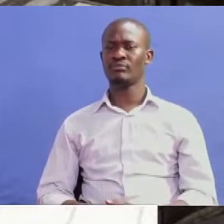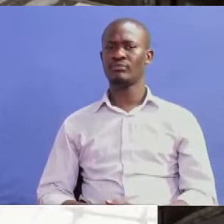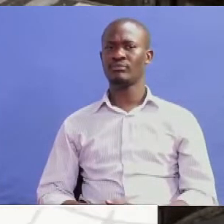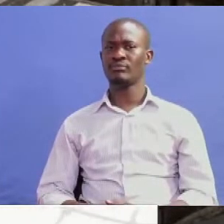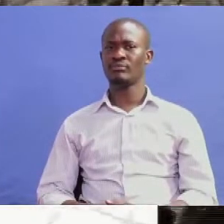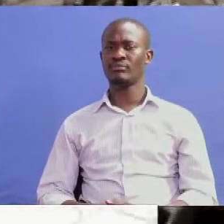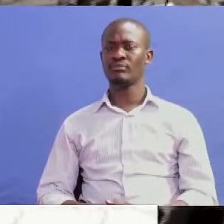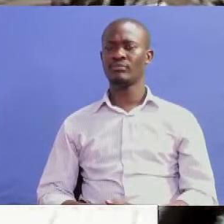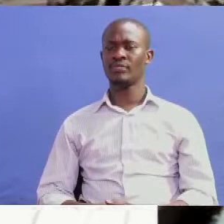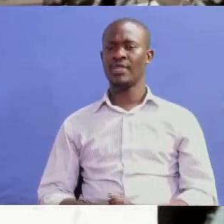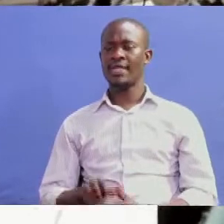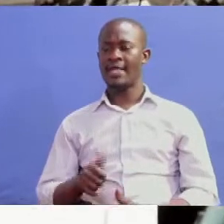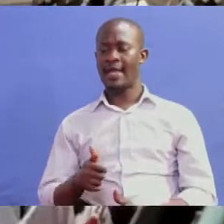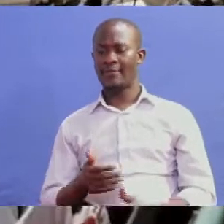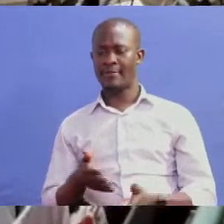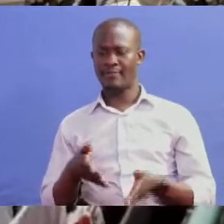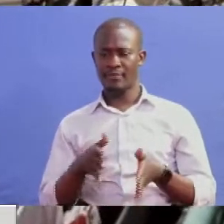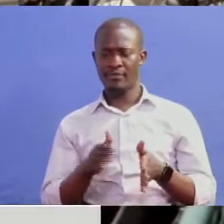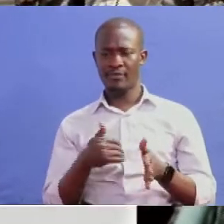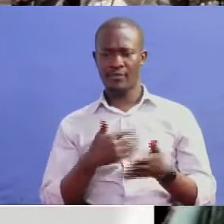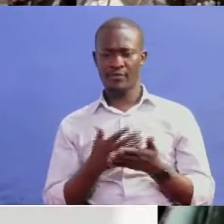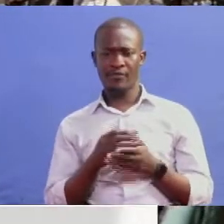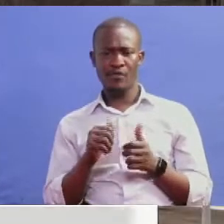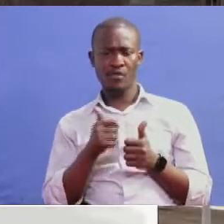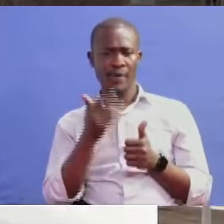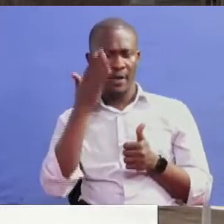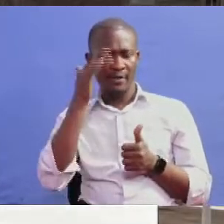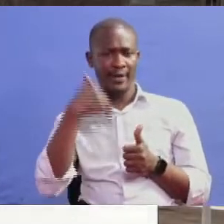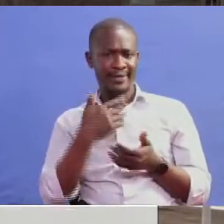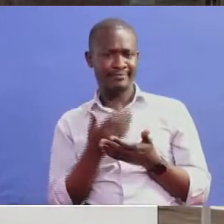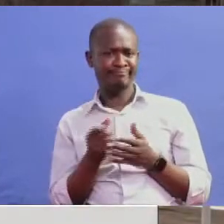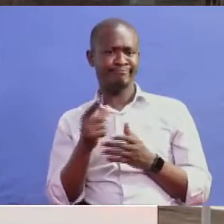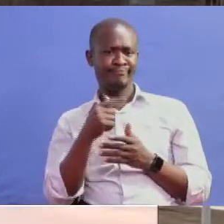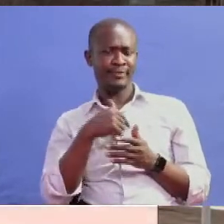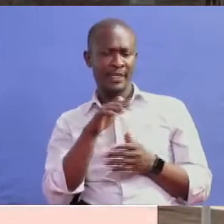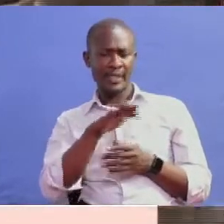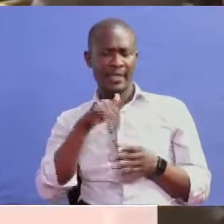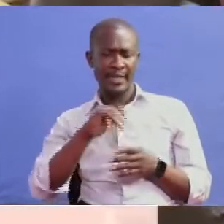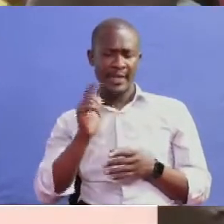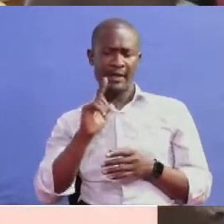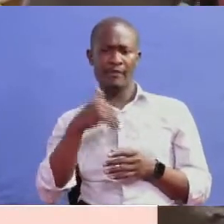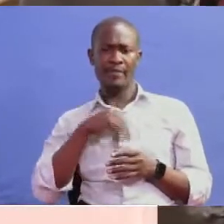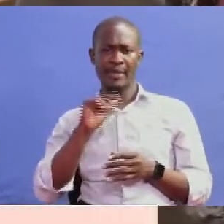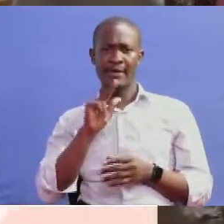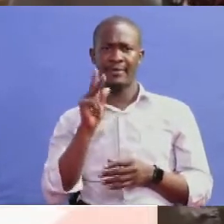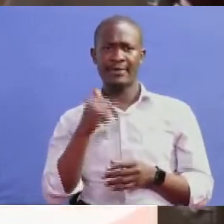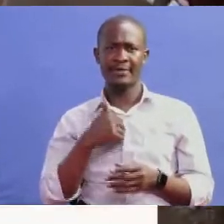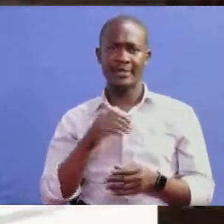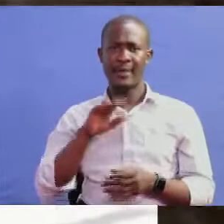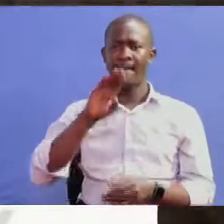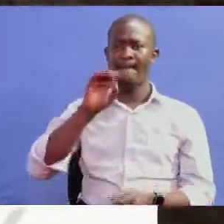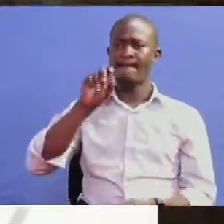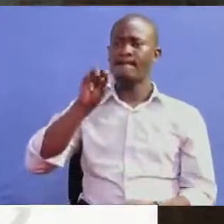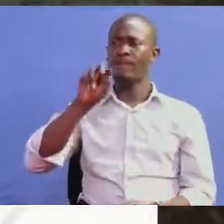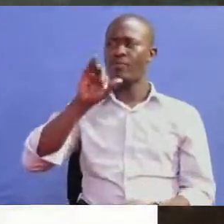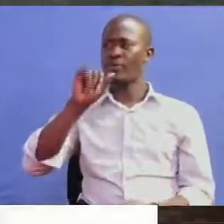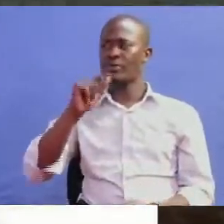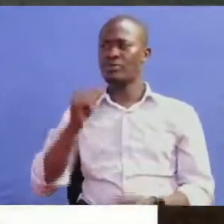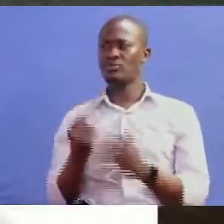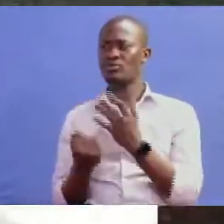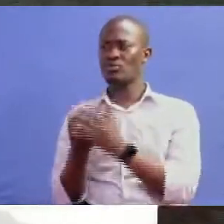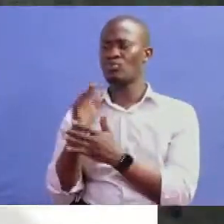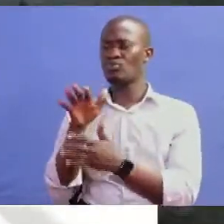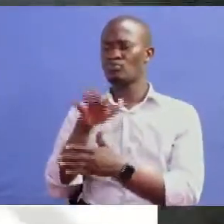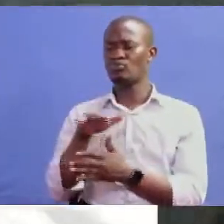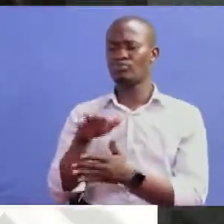These are the streets of Huruma, a well-known low-income area in Nairobi, Kenya. Mburu Wanyoike grew up here.